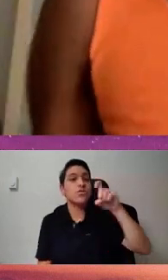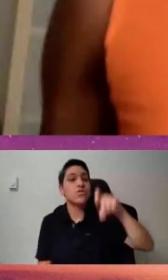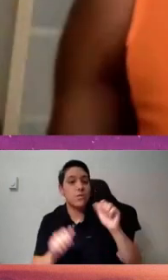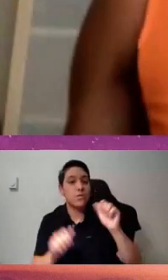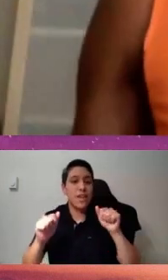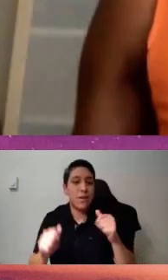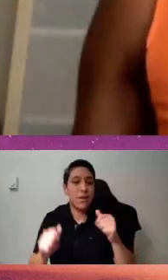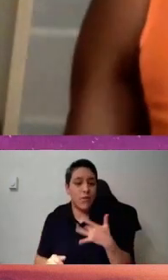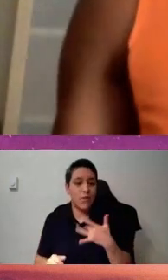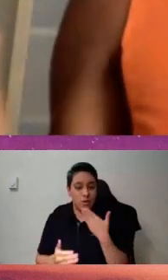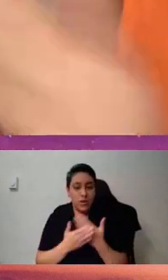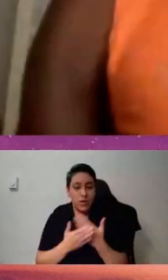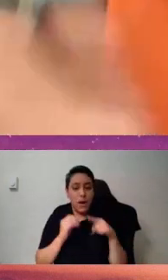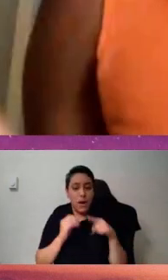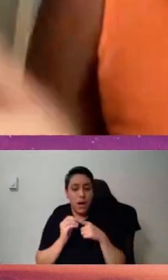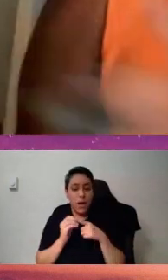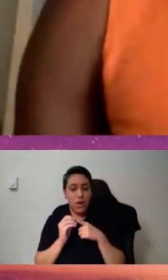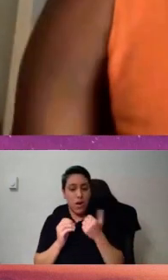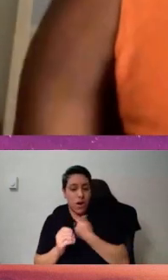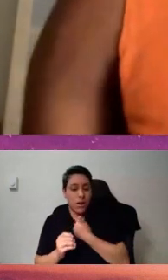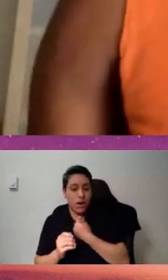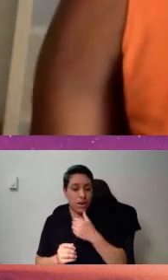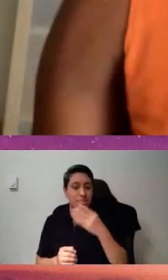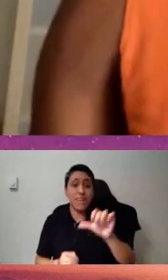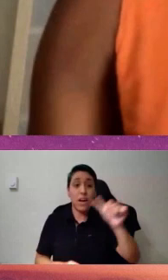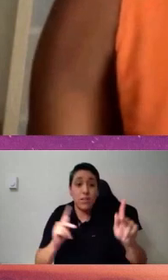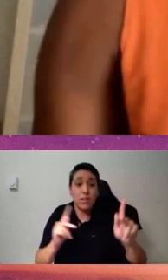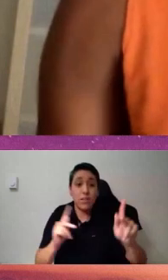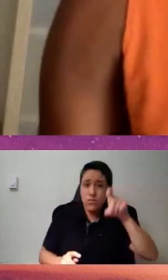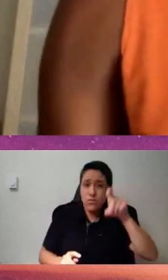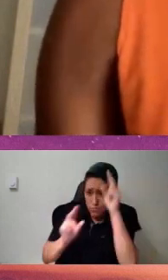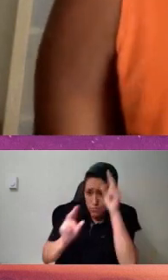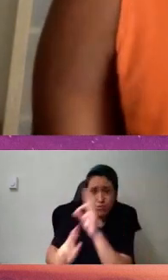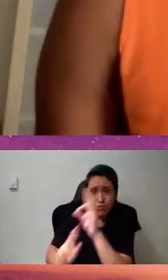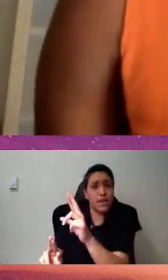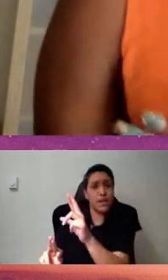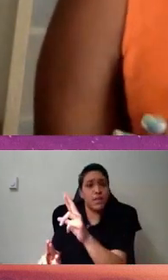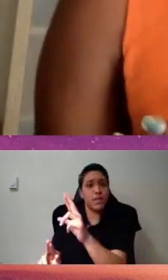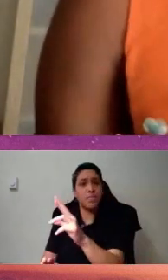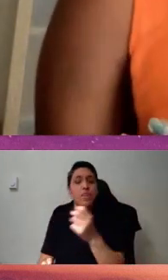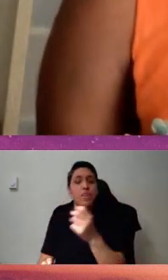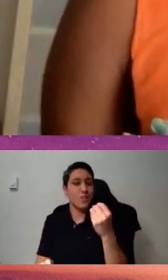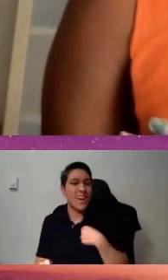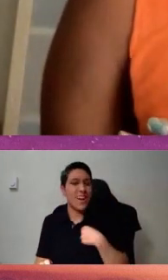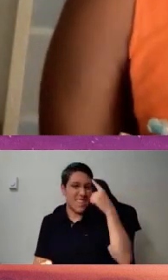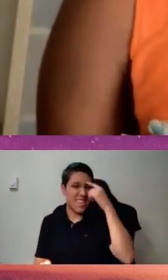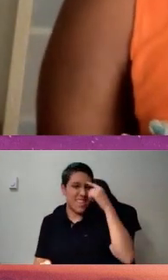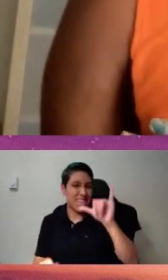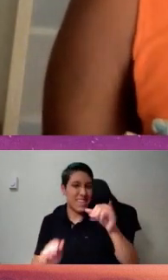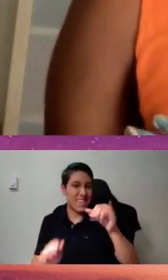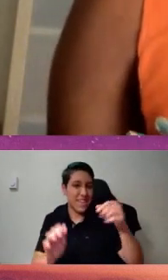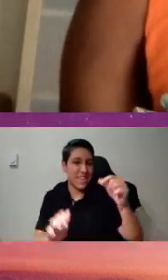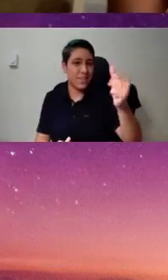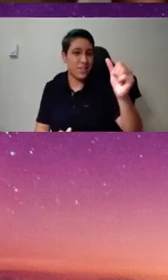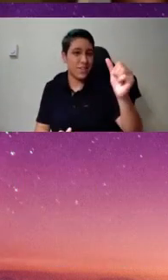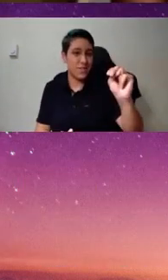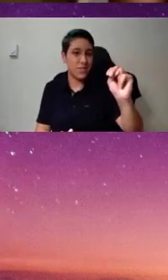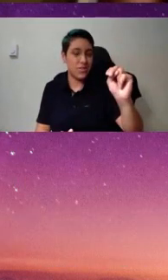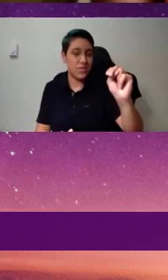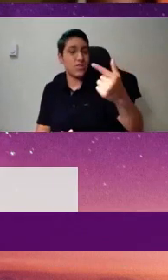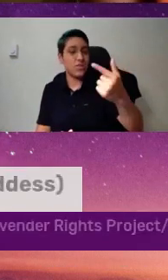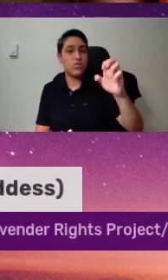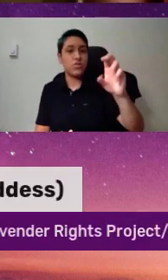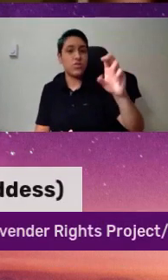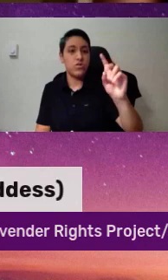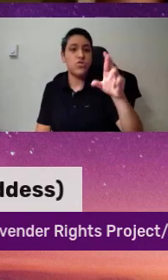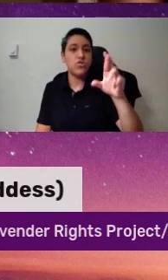that? So yeah, I definitely think gender needs to go. And let me see, is it too many?